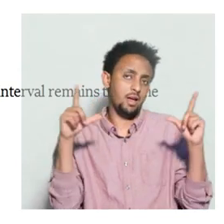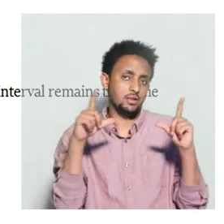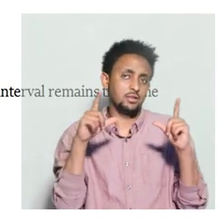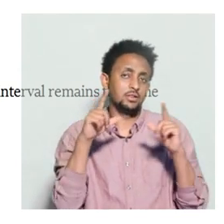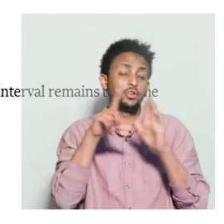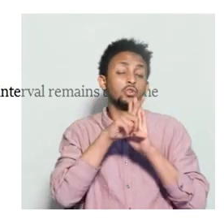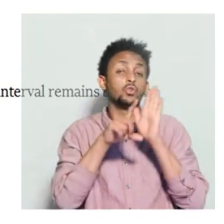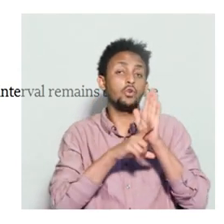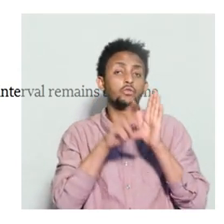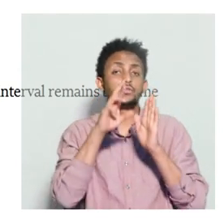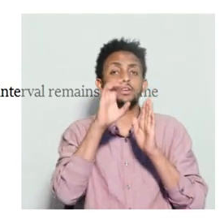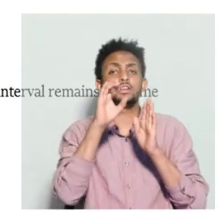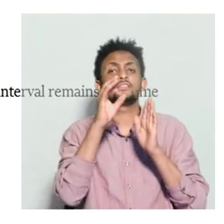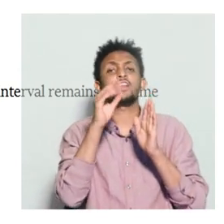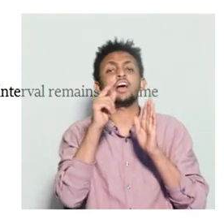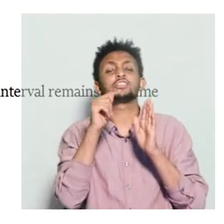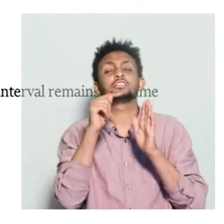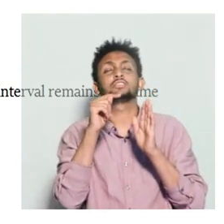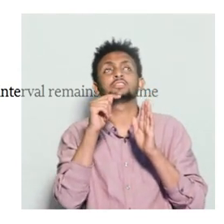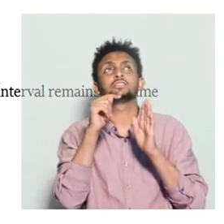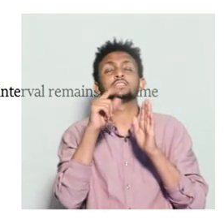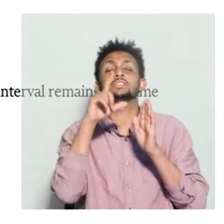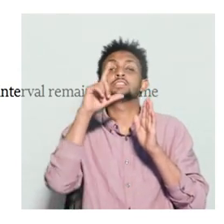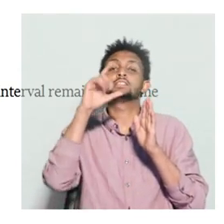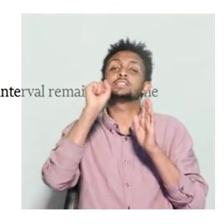law of refraction states that